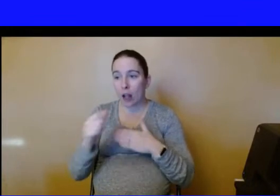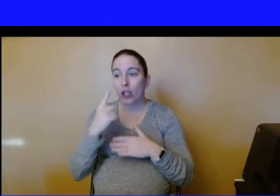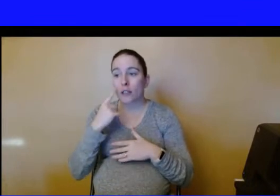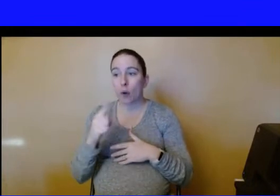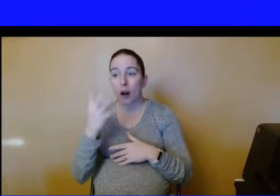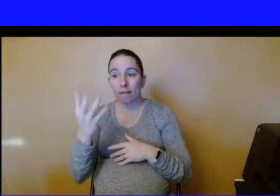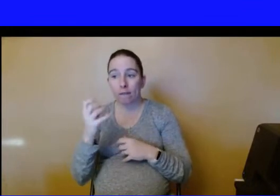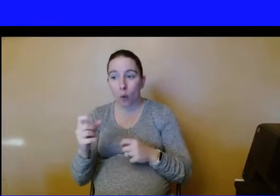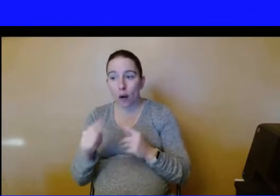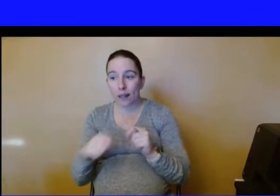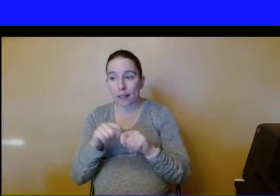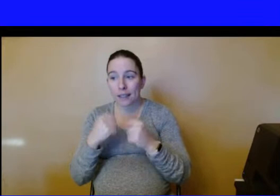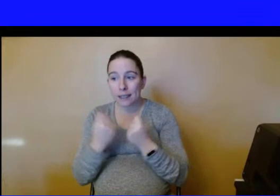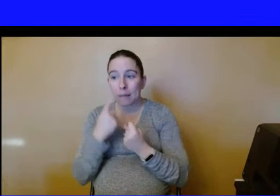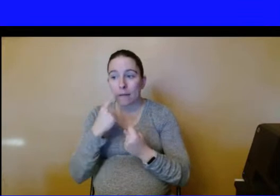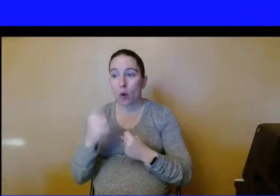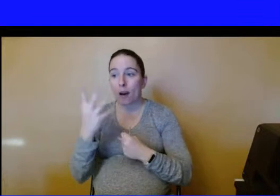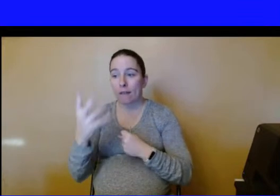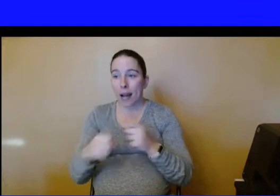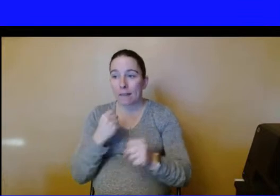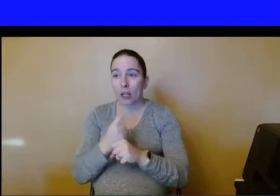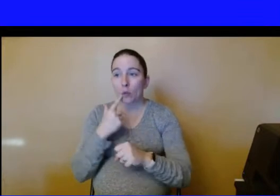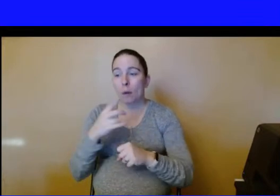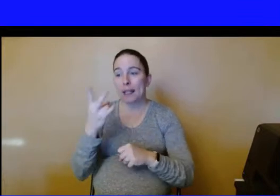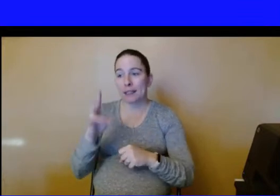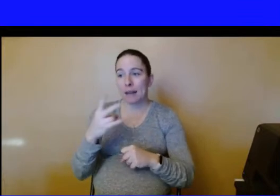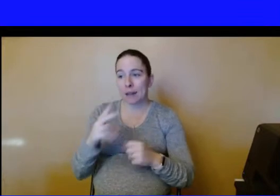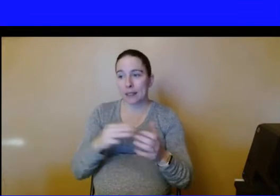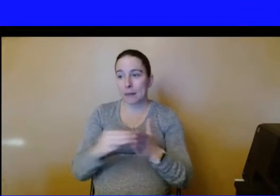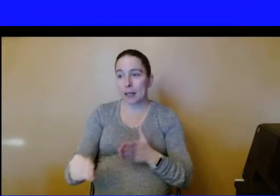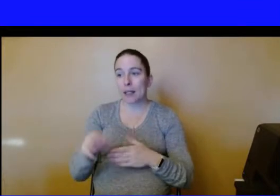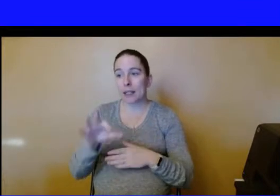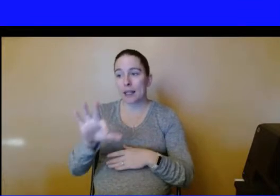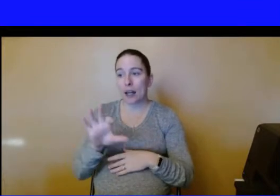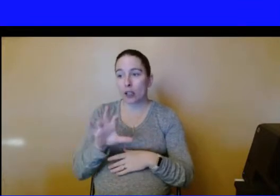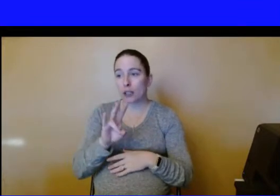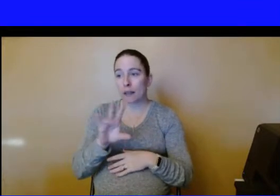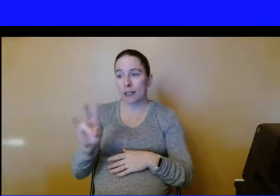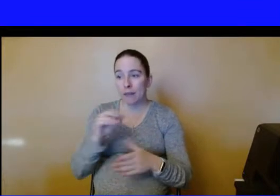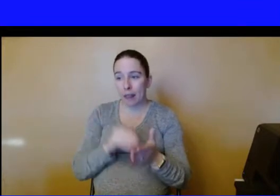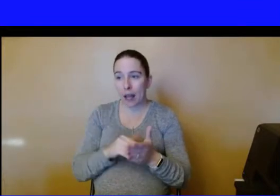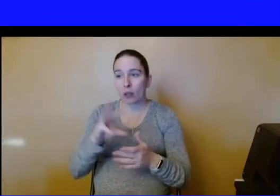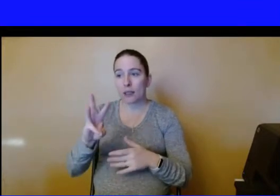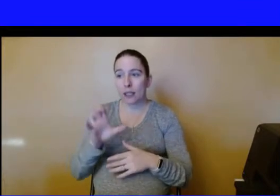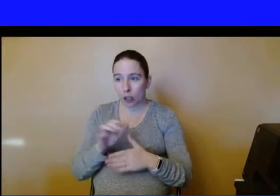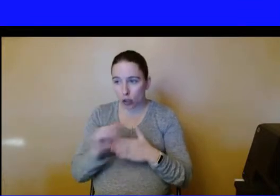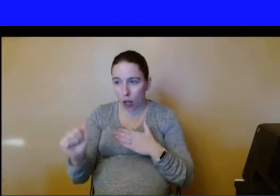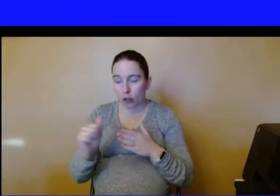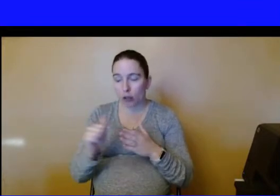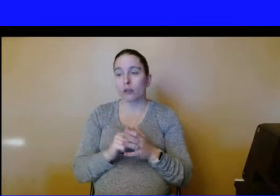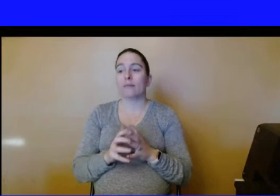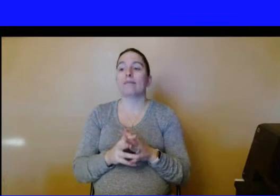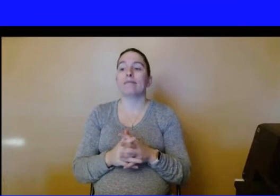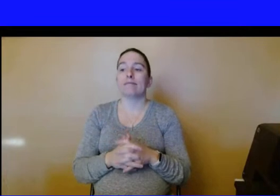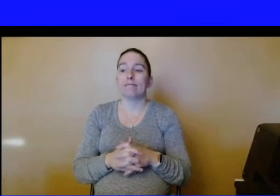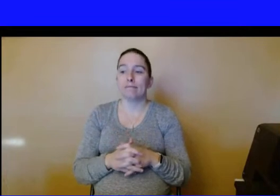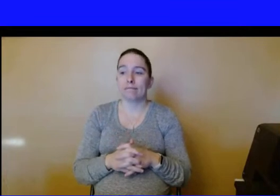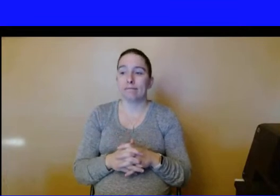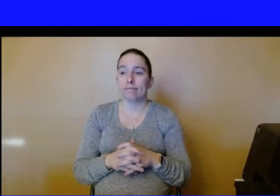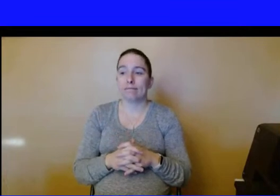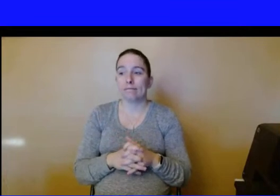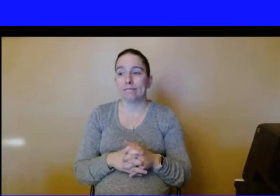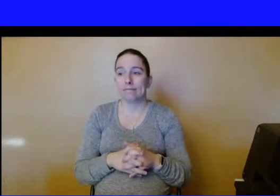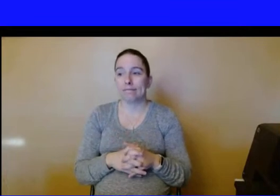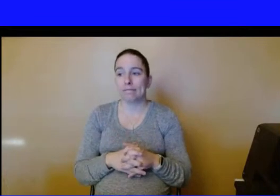2021. The patient engagement rate is 68%. Of the 689 unique